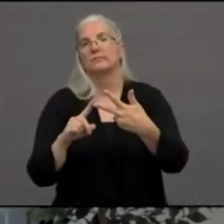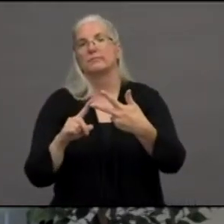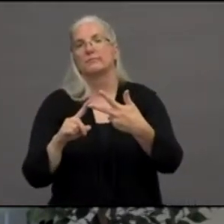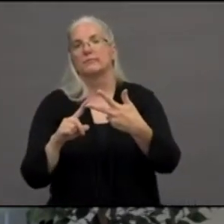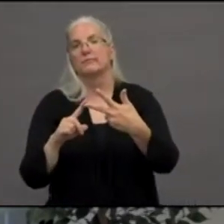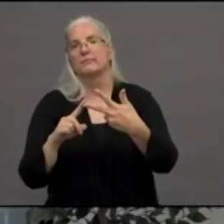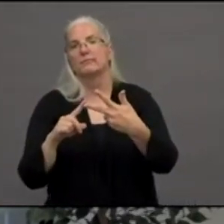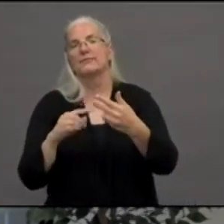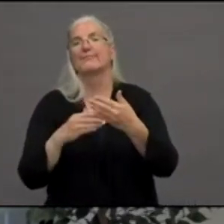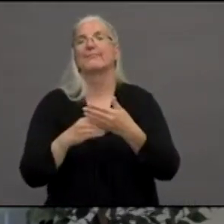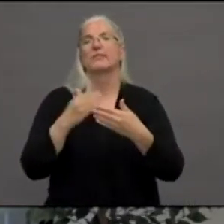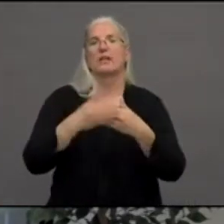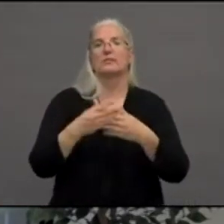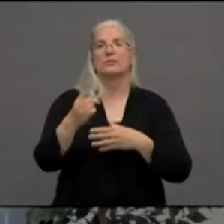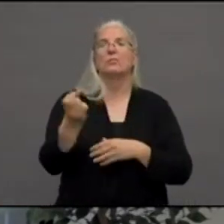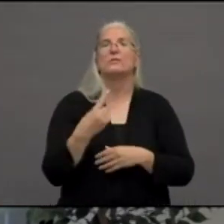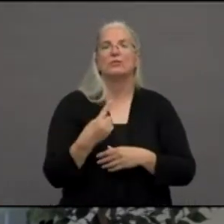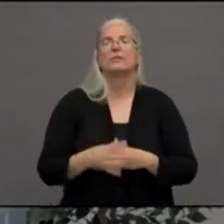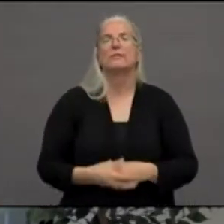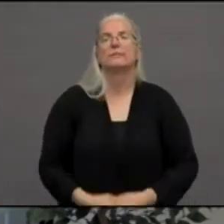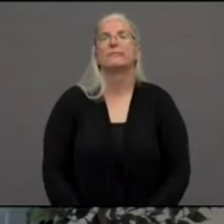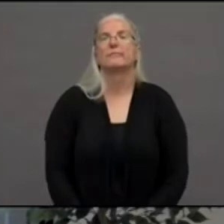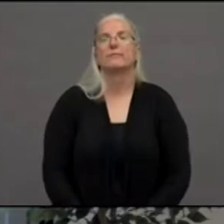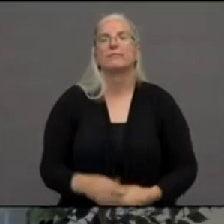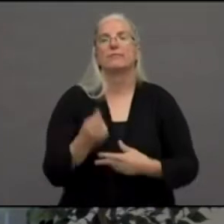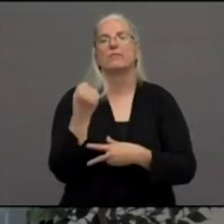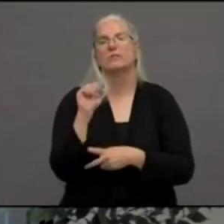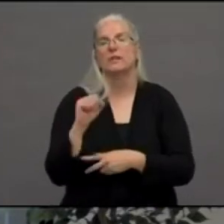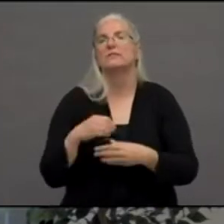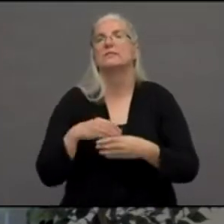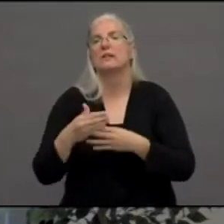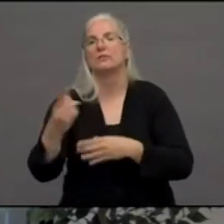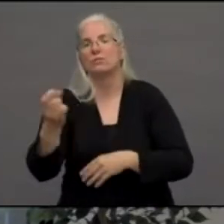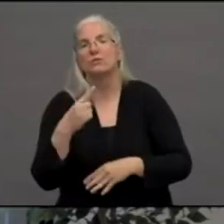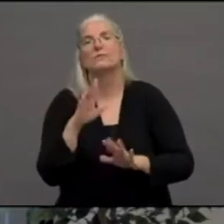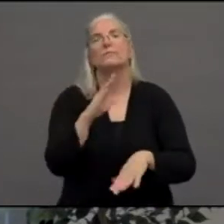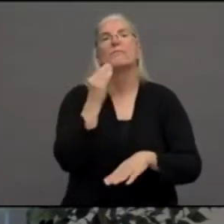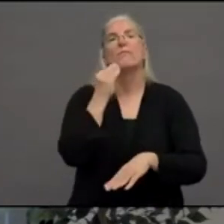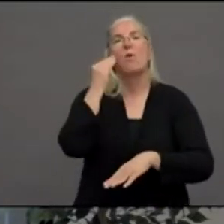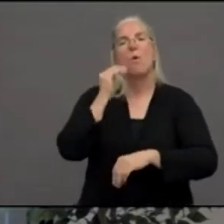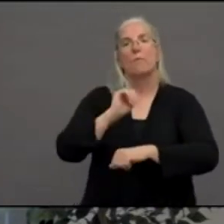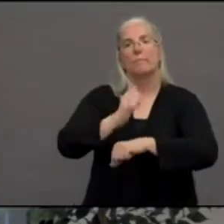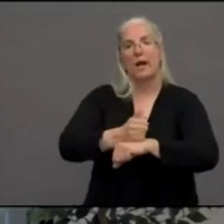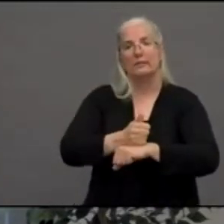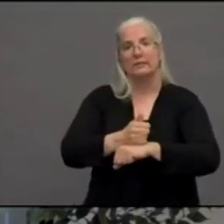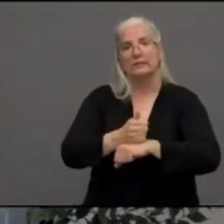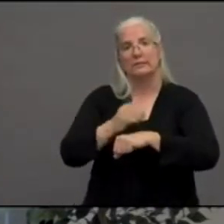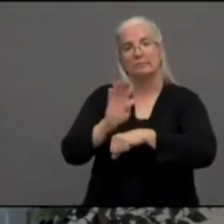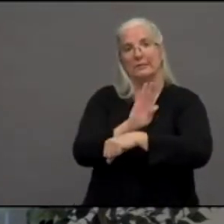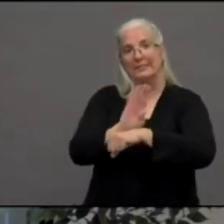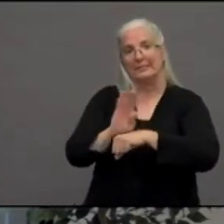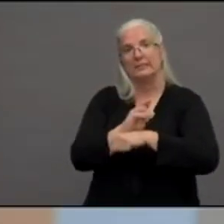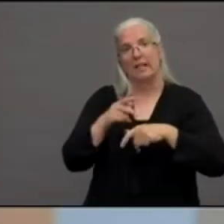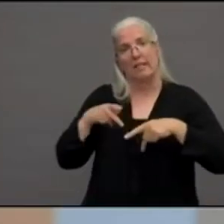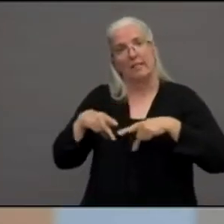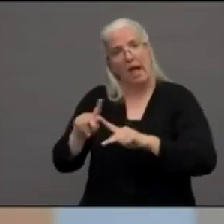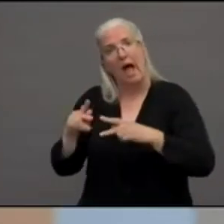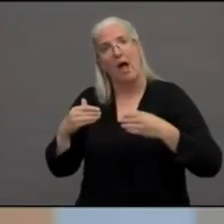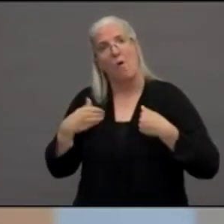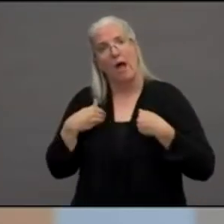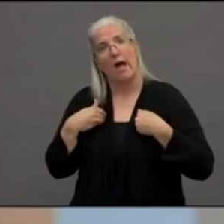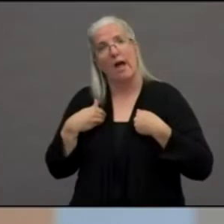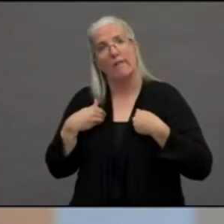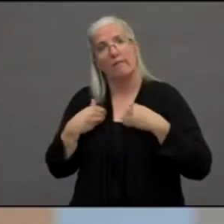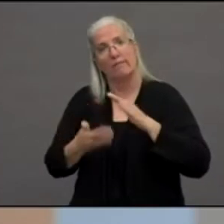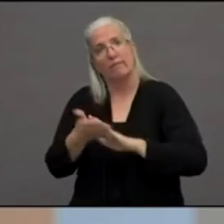social distancing protocol form? Yes. So if you have a home-based business where you have customers potentially coming to your